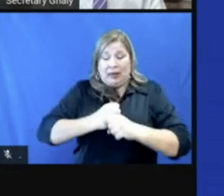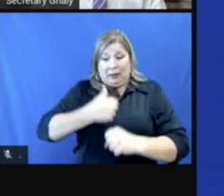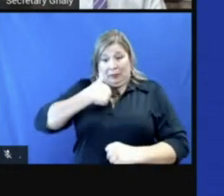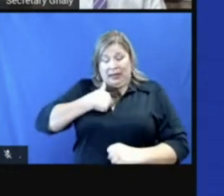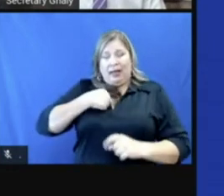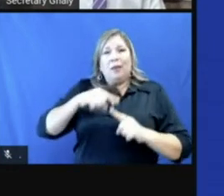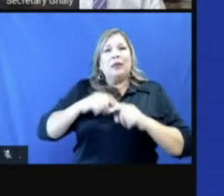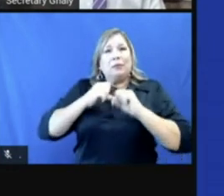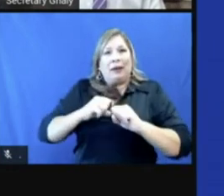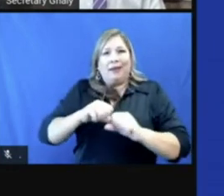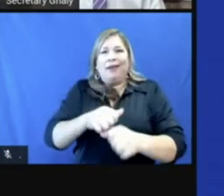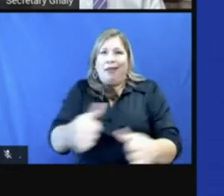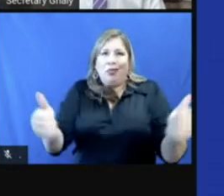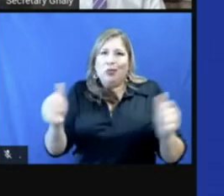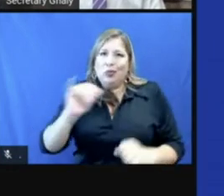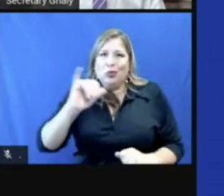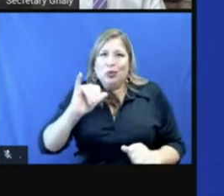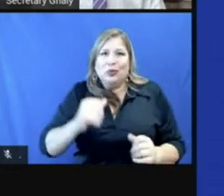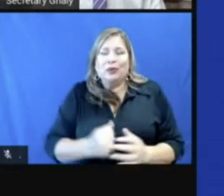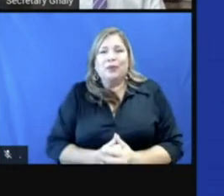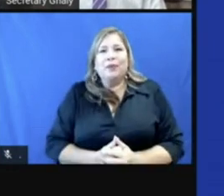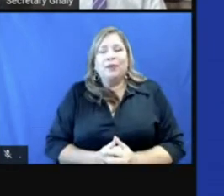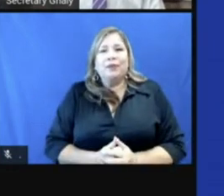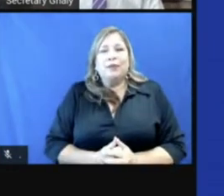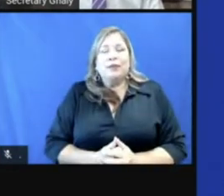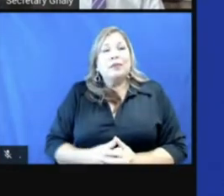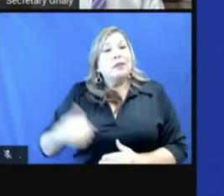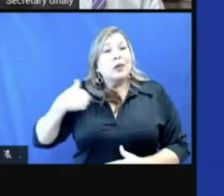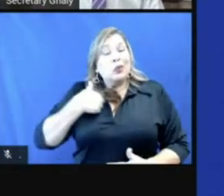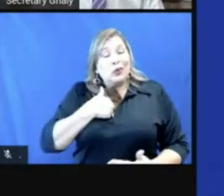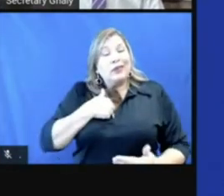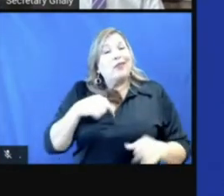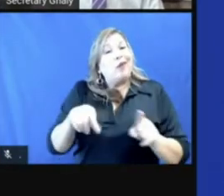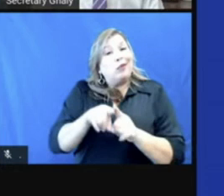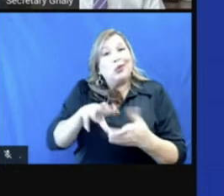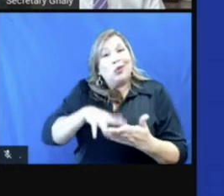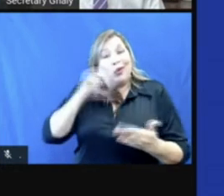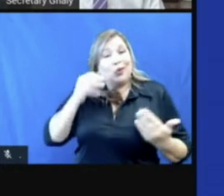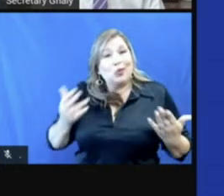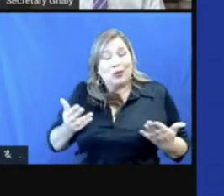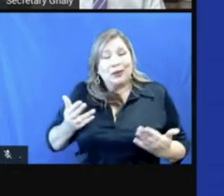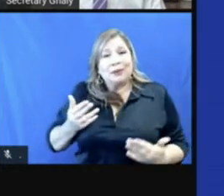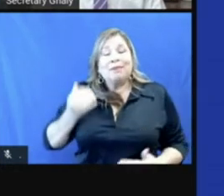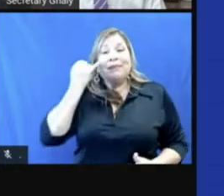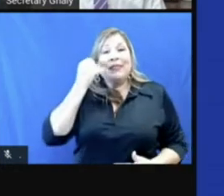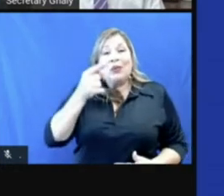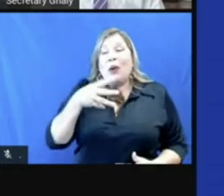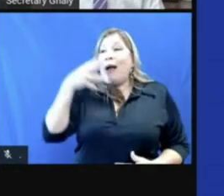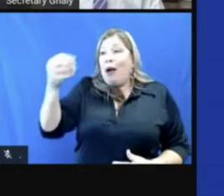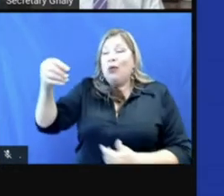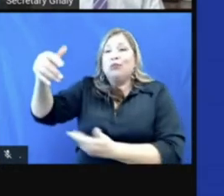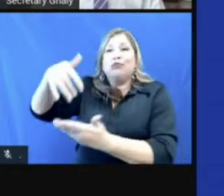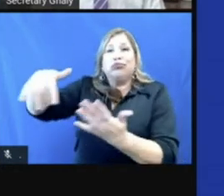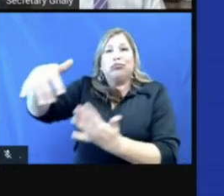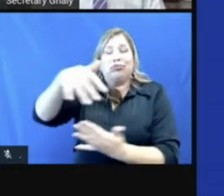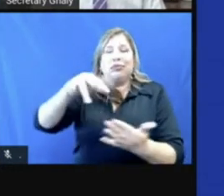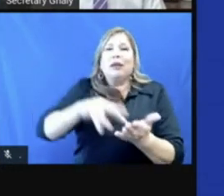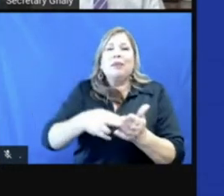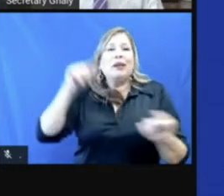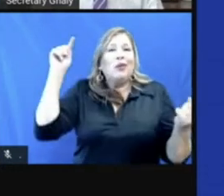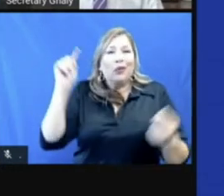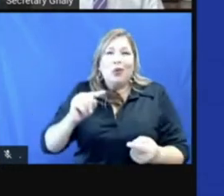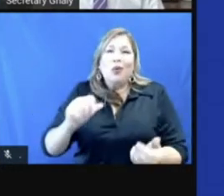well. Moving things outdoors significantly reduces the risk of exposure and transmission. We've mentioned it already here.